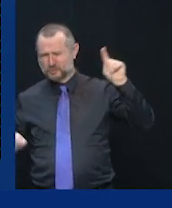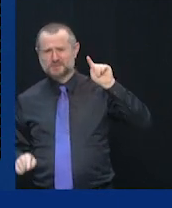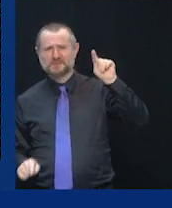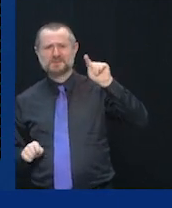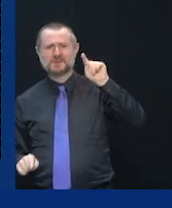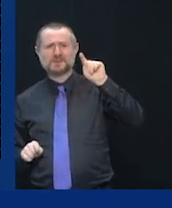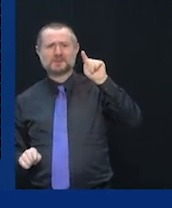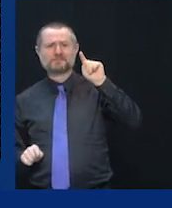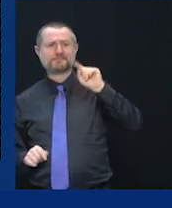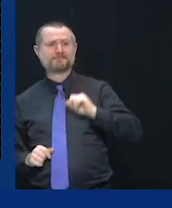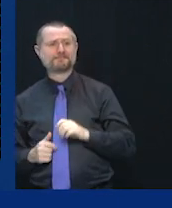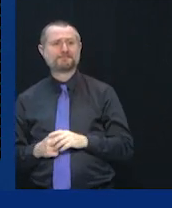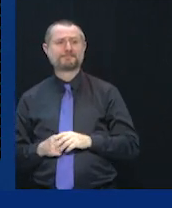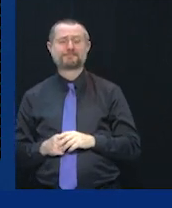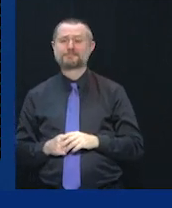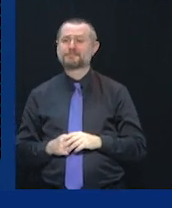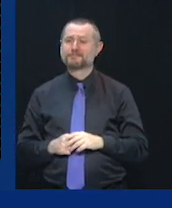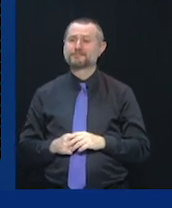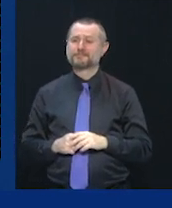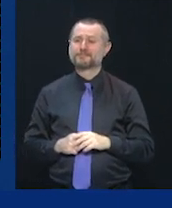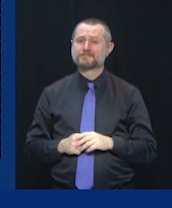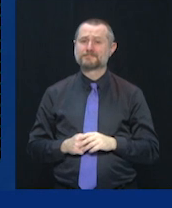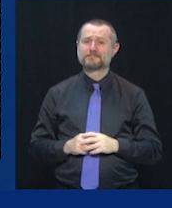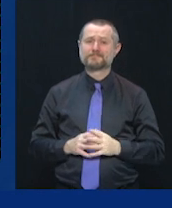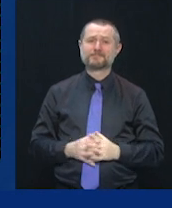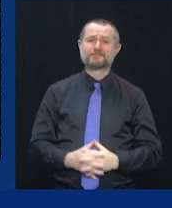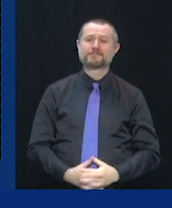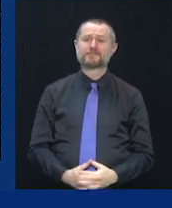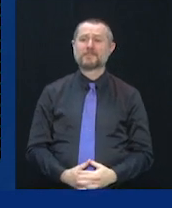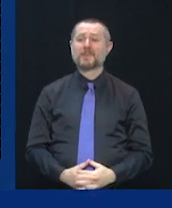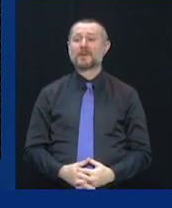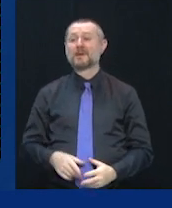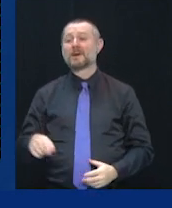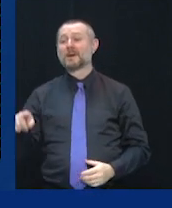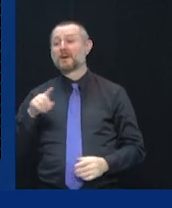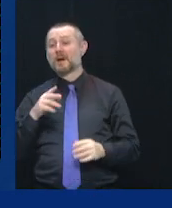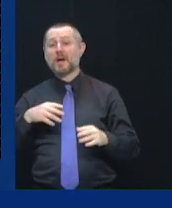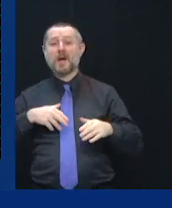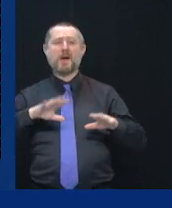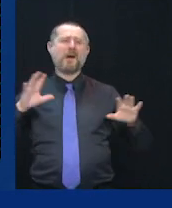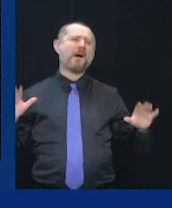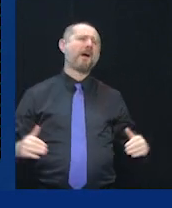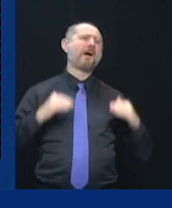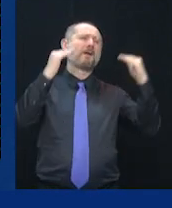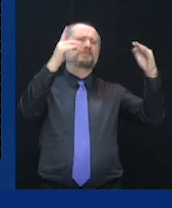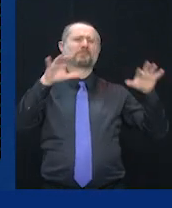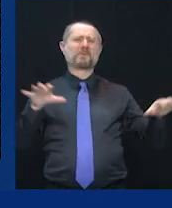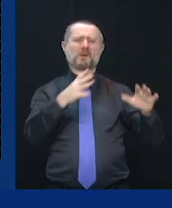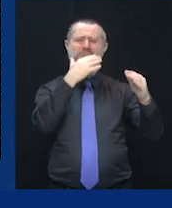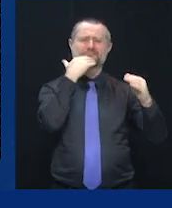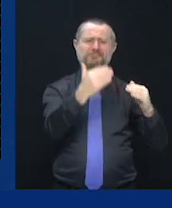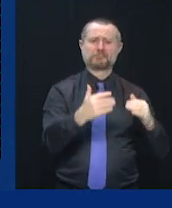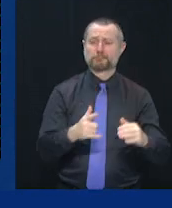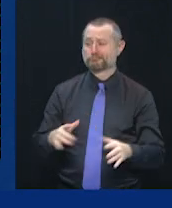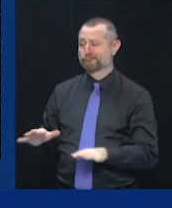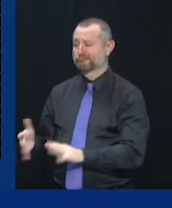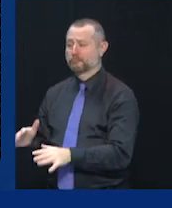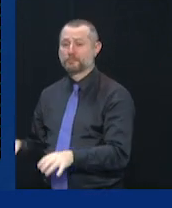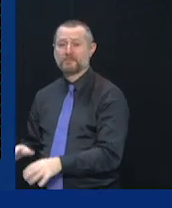And the differential between literally the higher performing and the lower performing is over